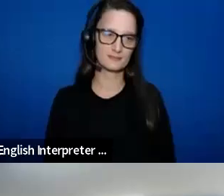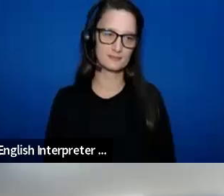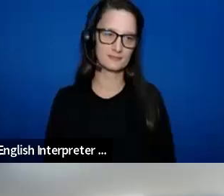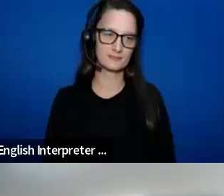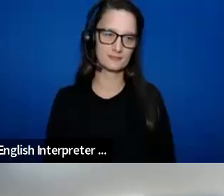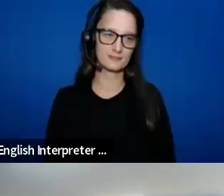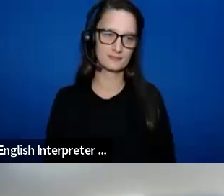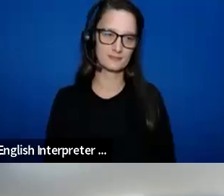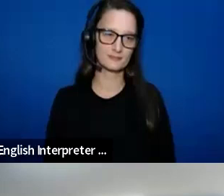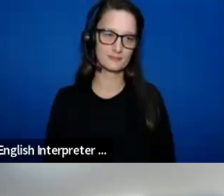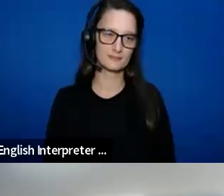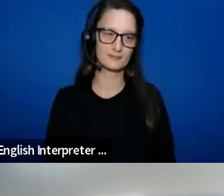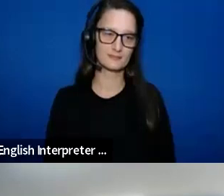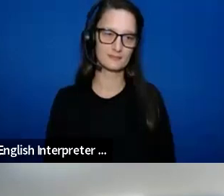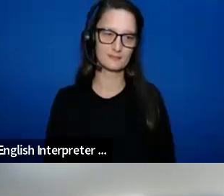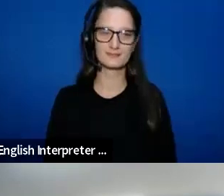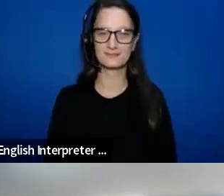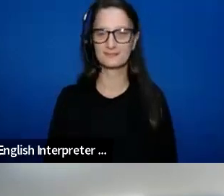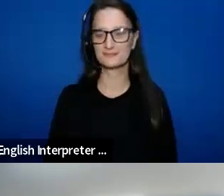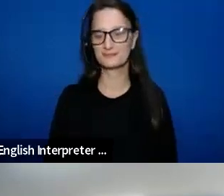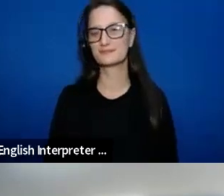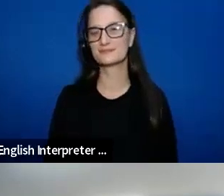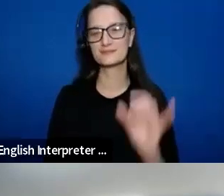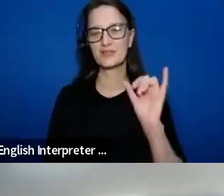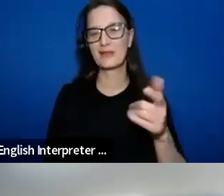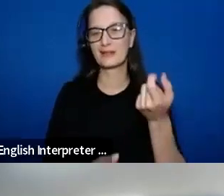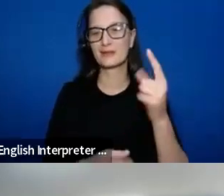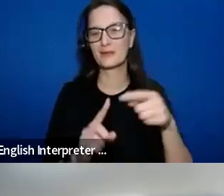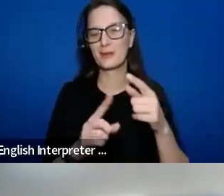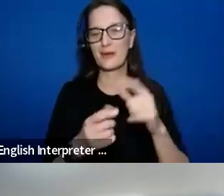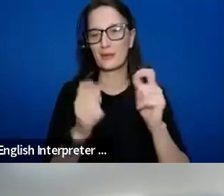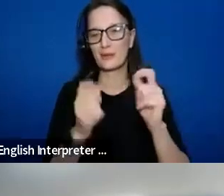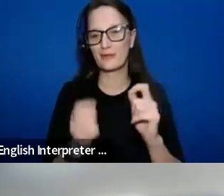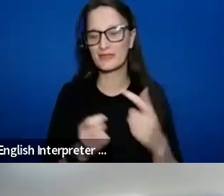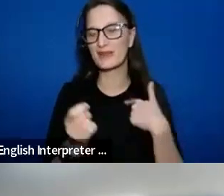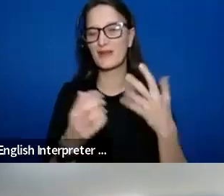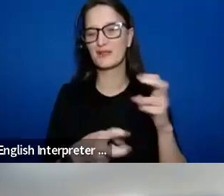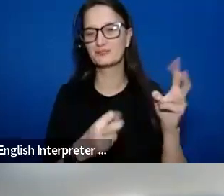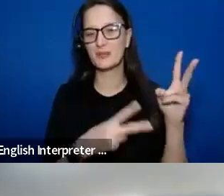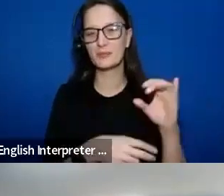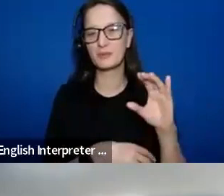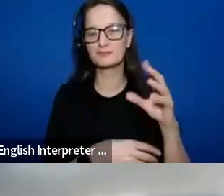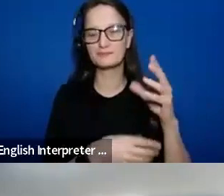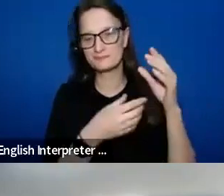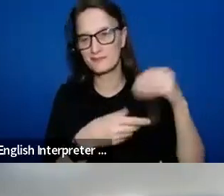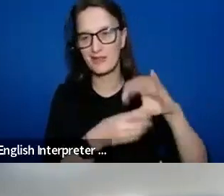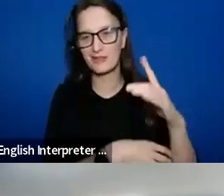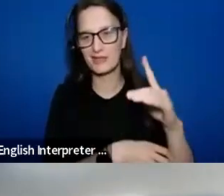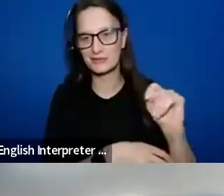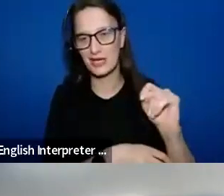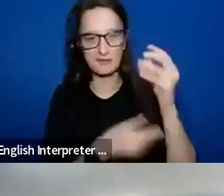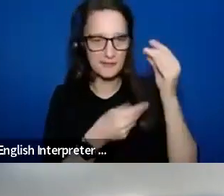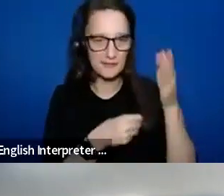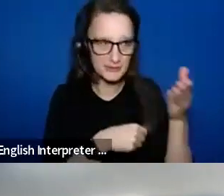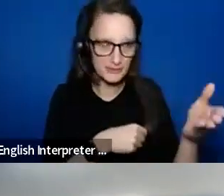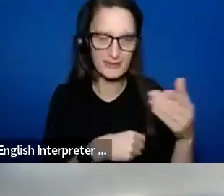little bit about the May revision, and I did drop the information in the chat there so that you can be aware of it. Certainly,